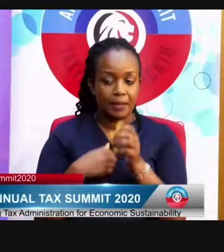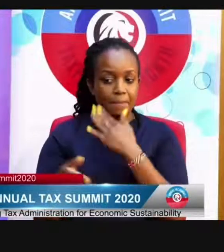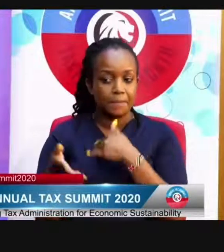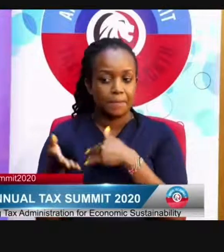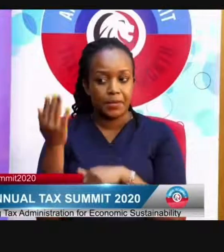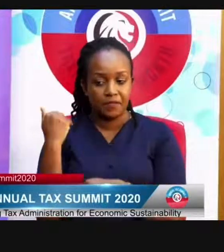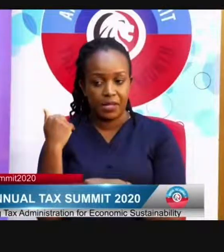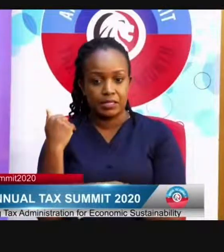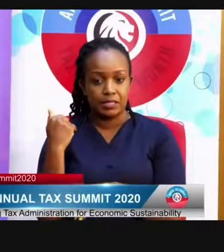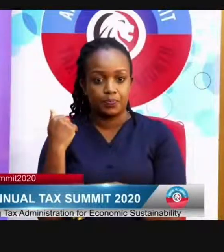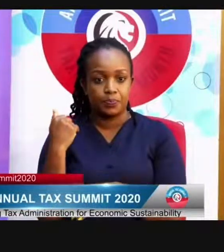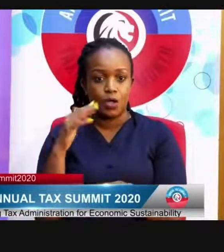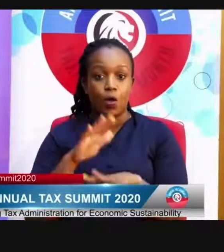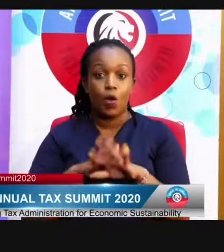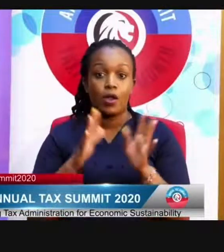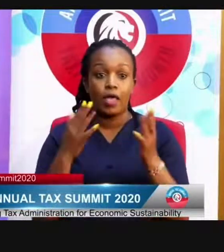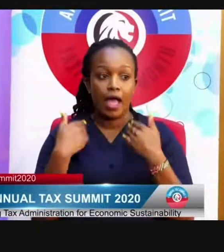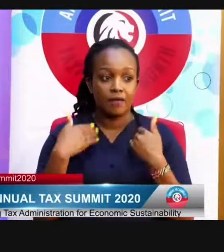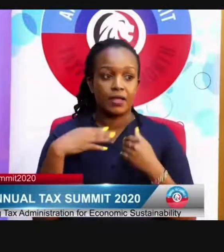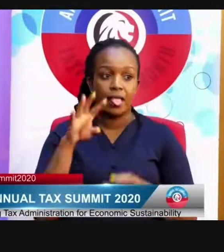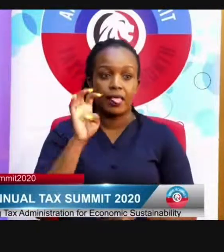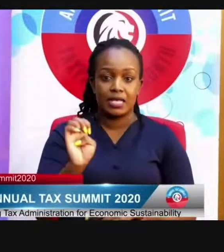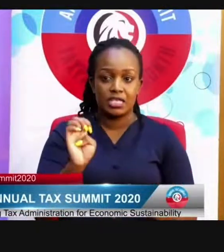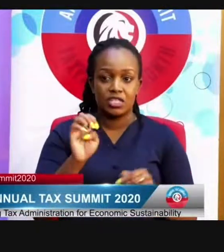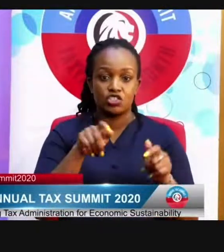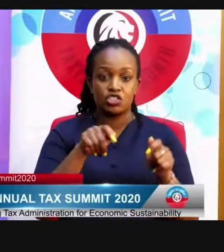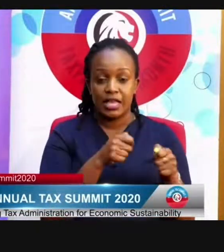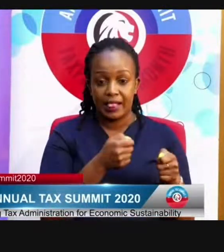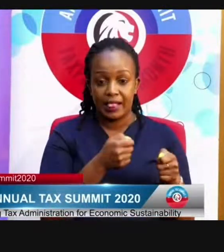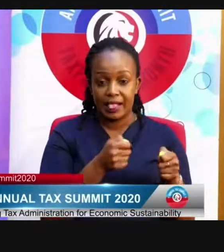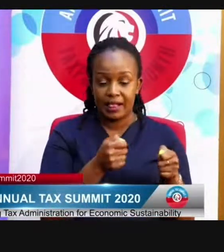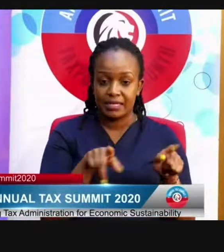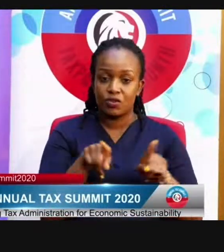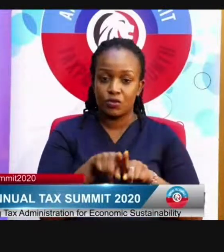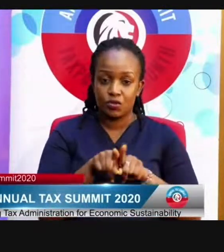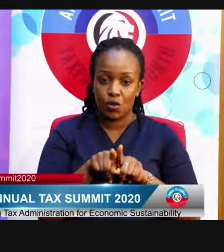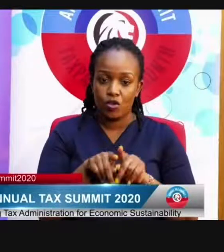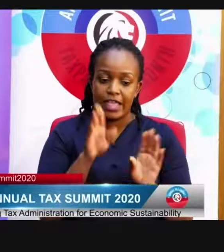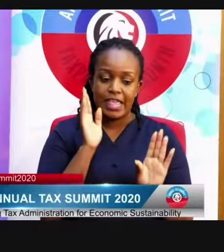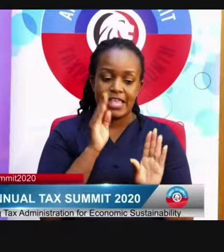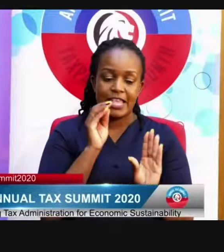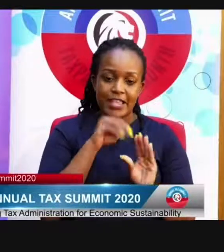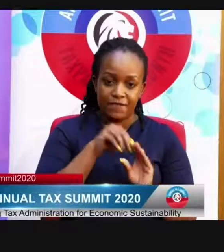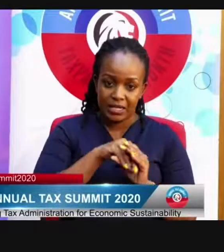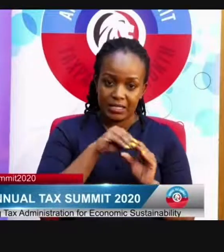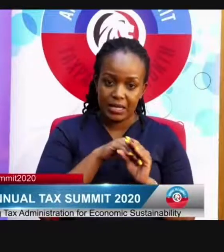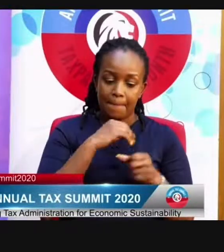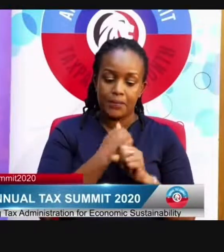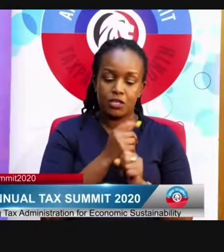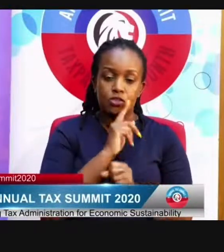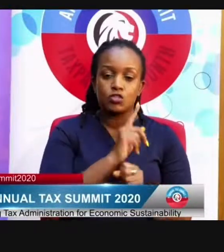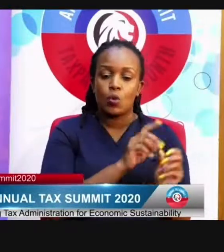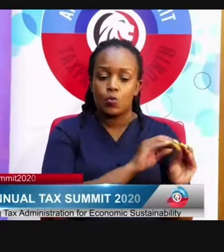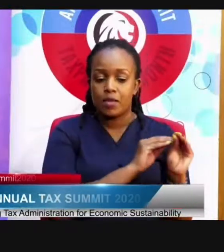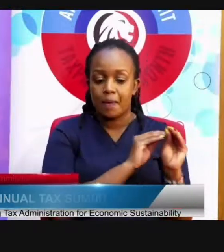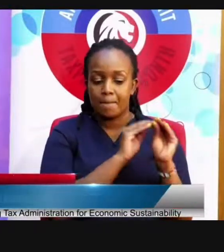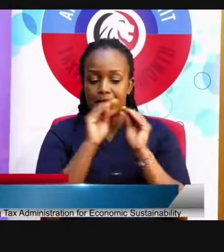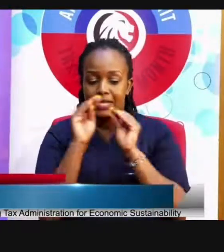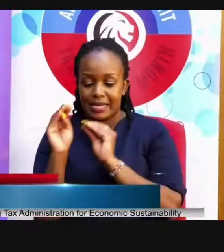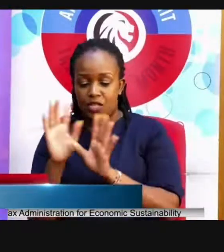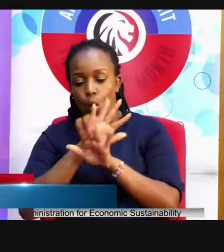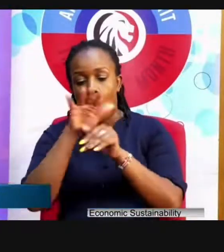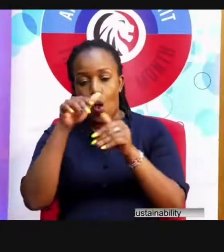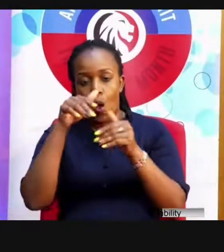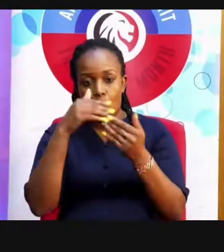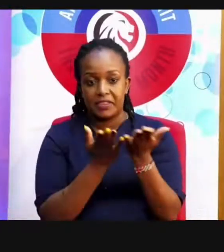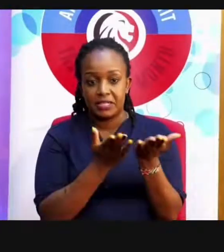e-channels and really investing in making sure that we migrate all the services and the processes into our